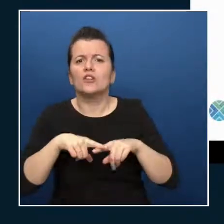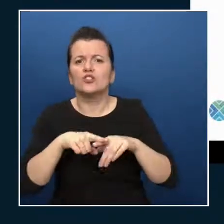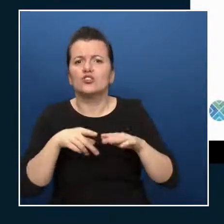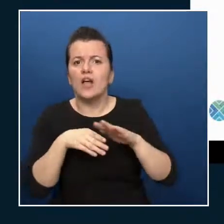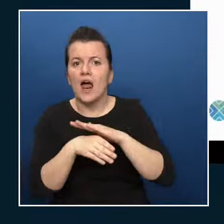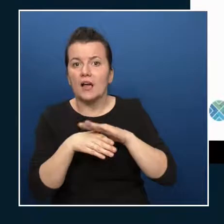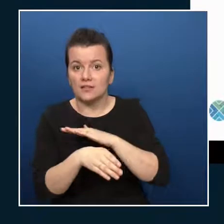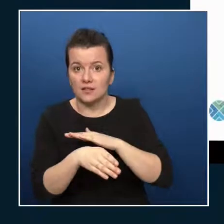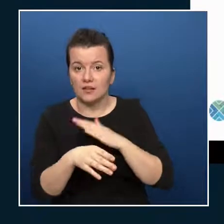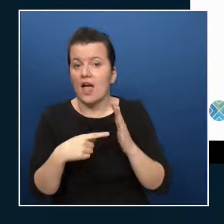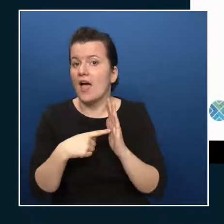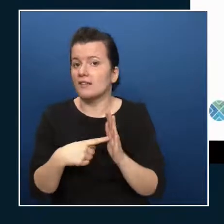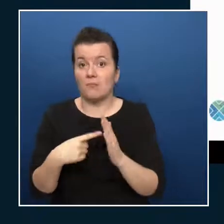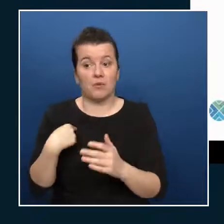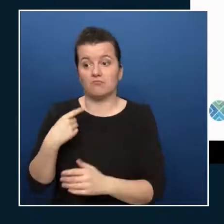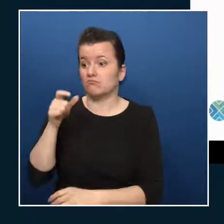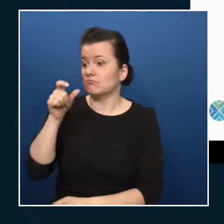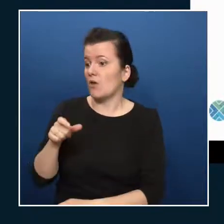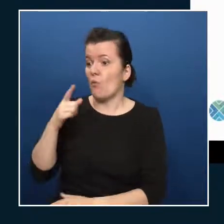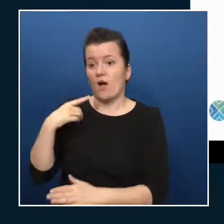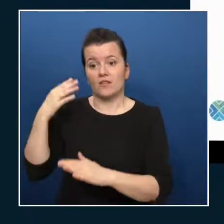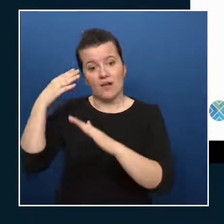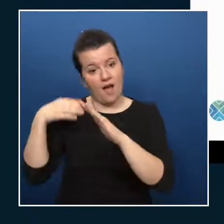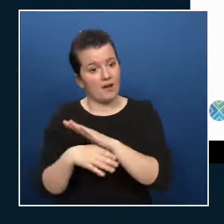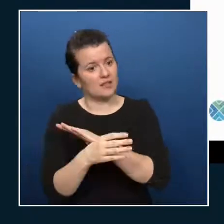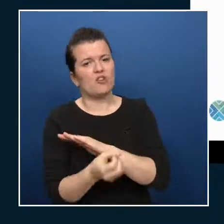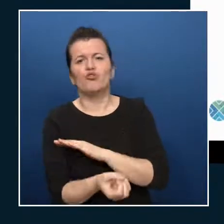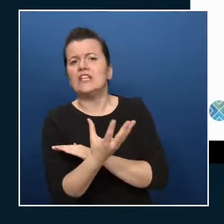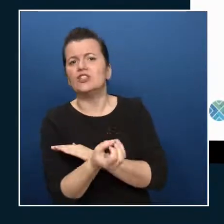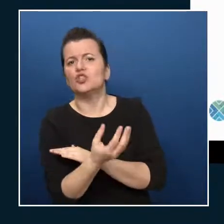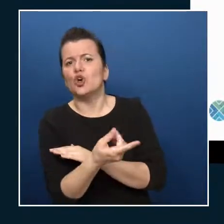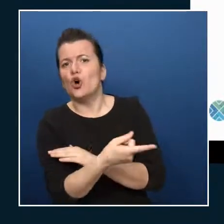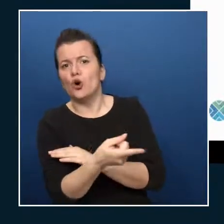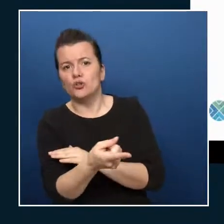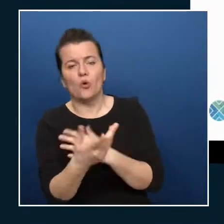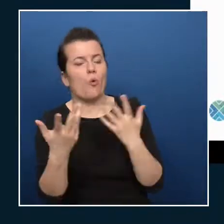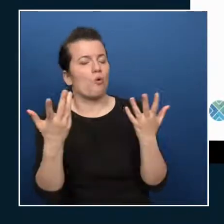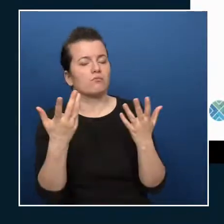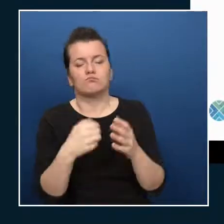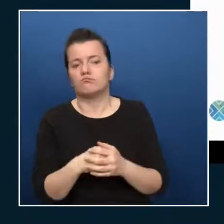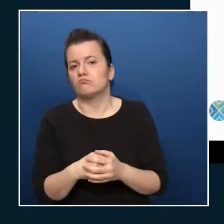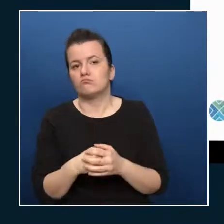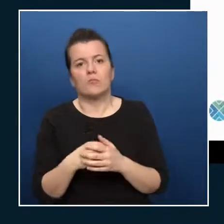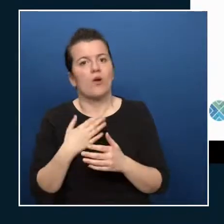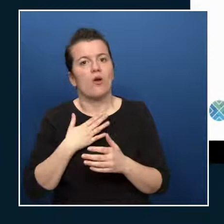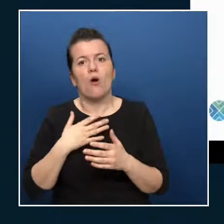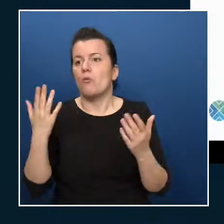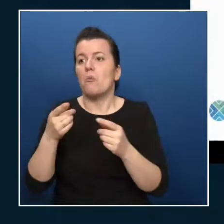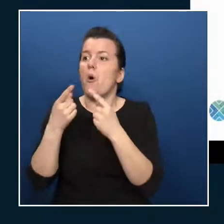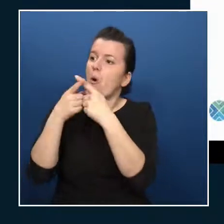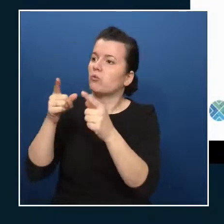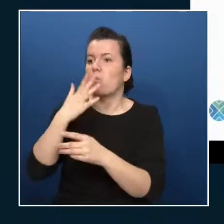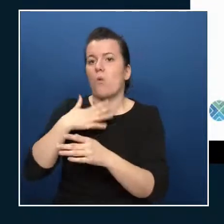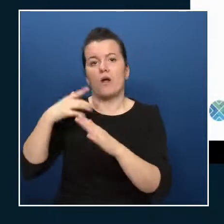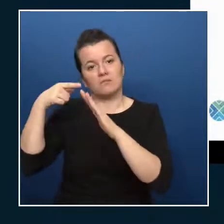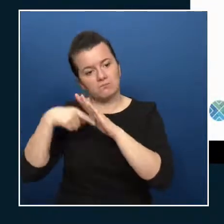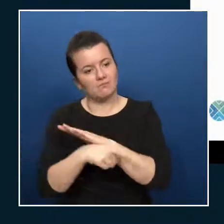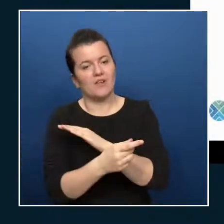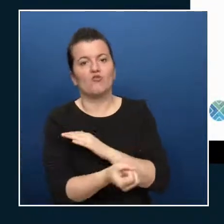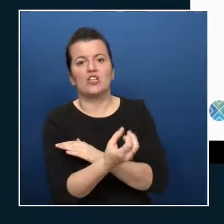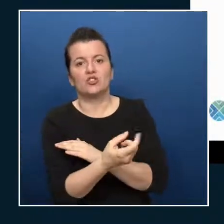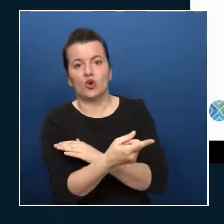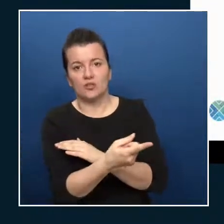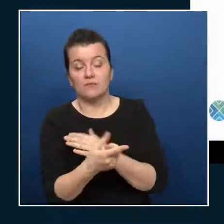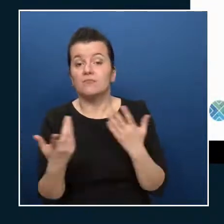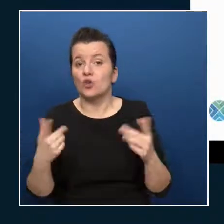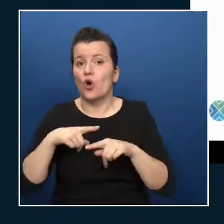access a resource or another form of identity want to access a resource. And with conditional access, you